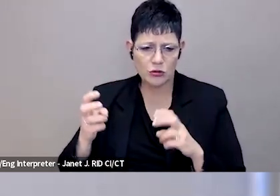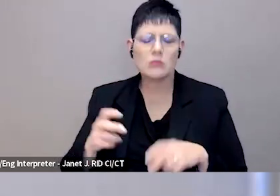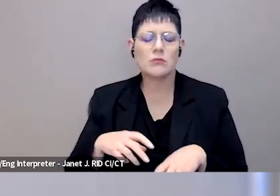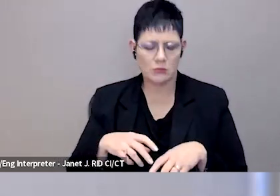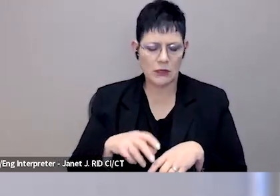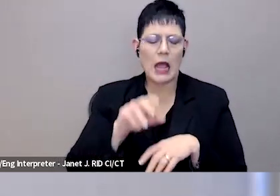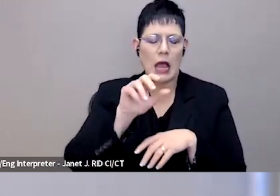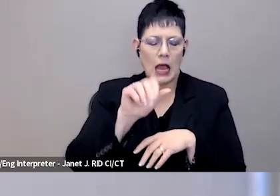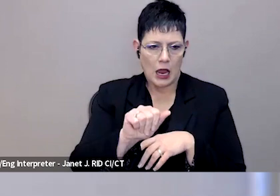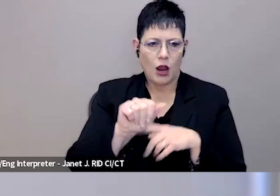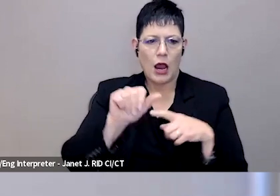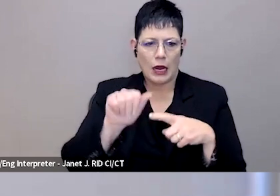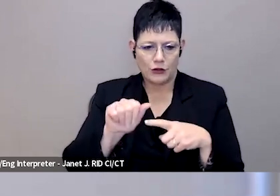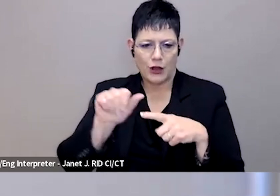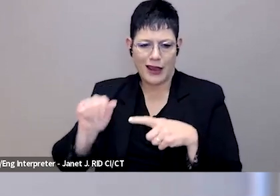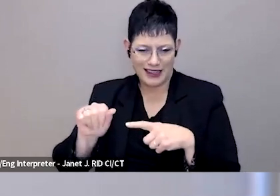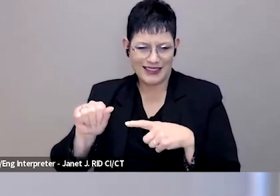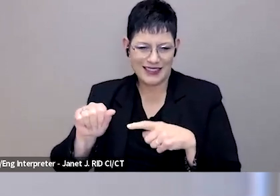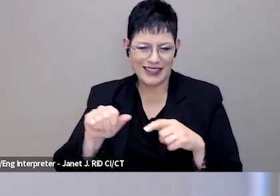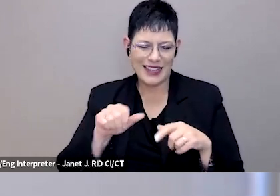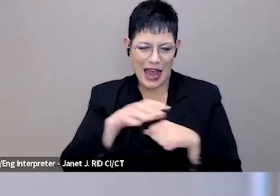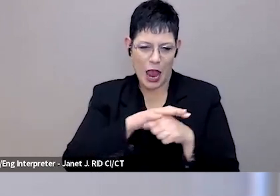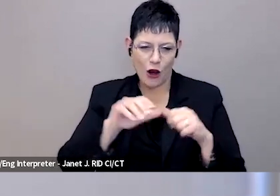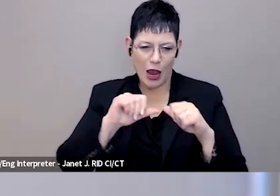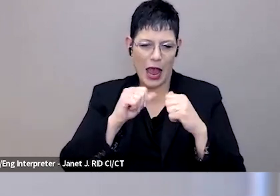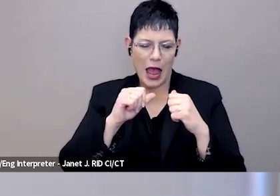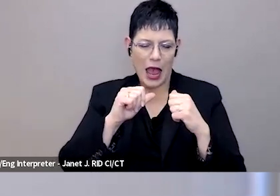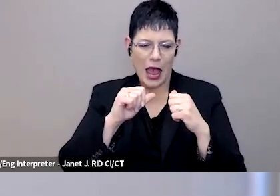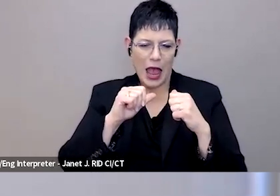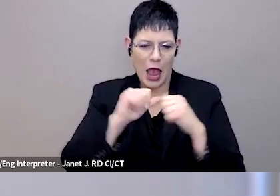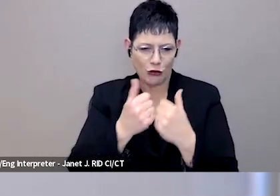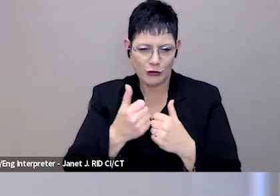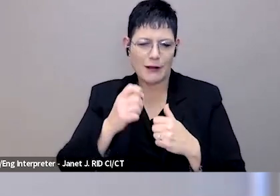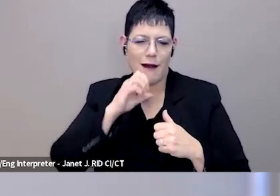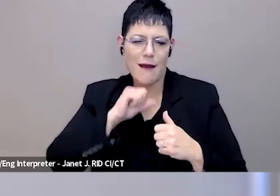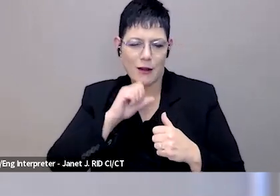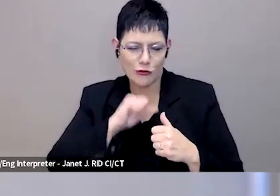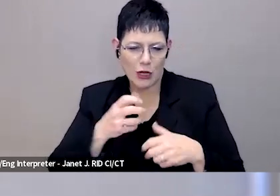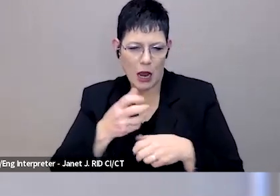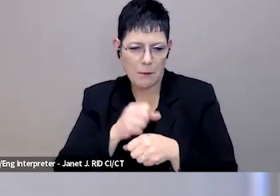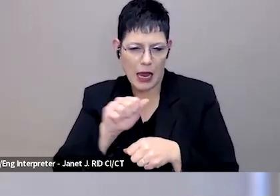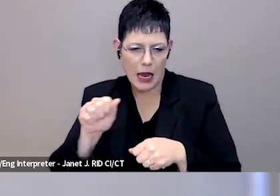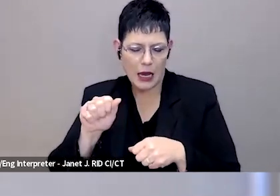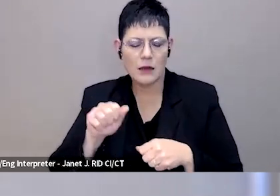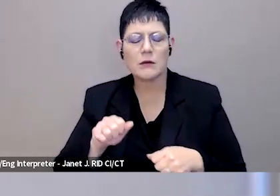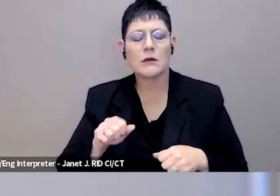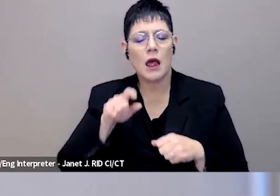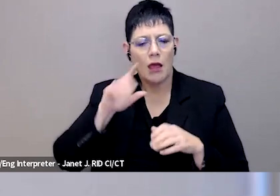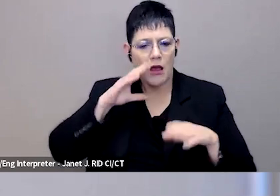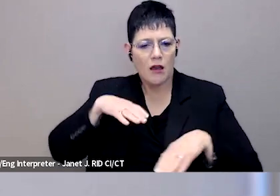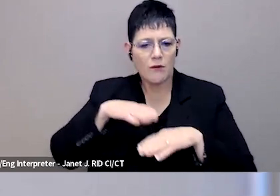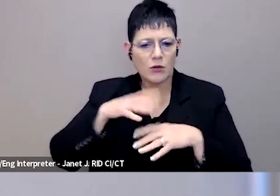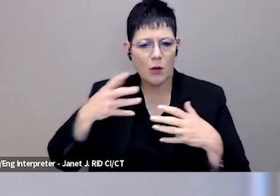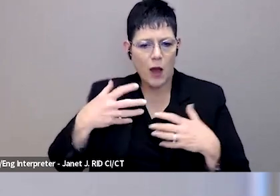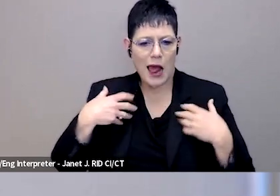on aging are more and more contracting with healthcare. And one of the major areas that healthcare payers are looking at